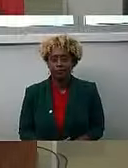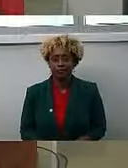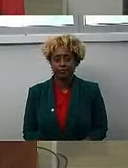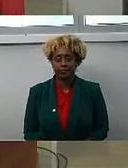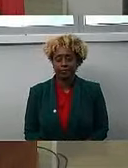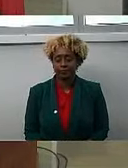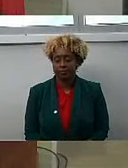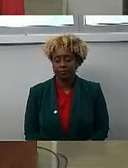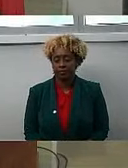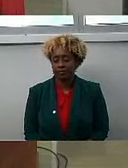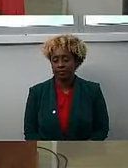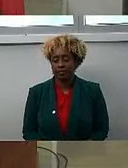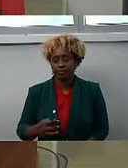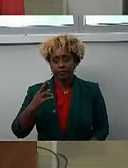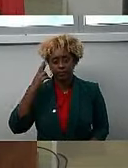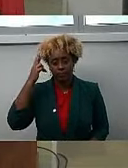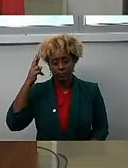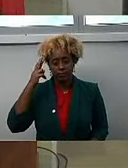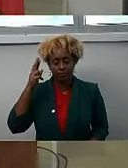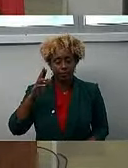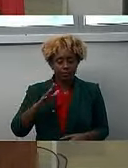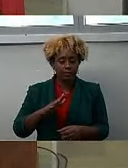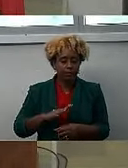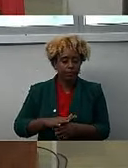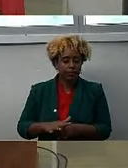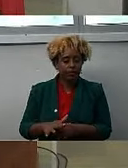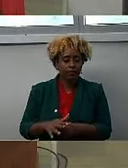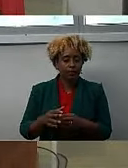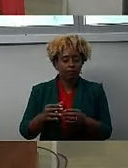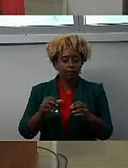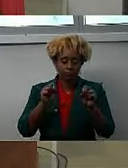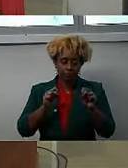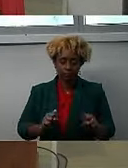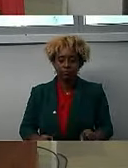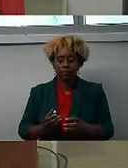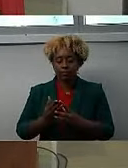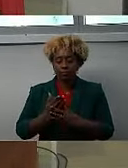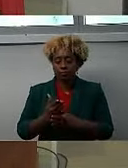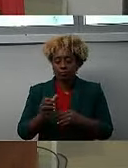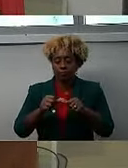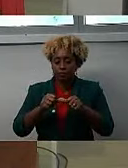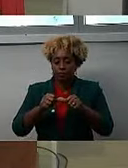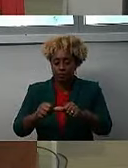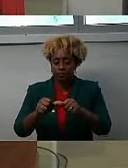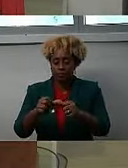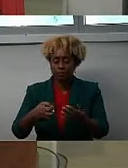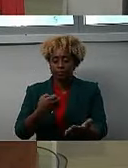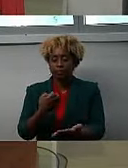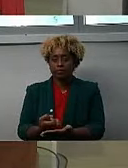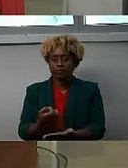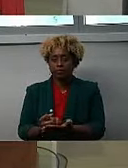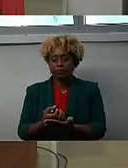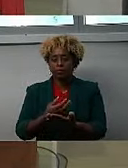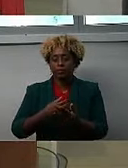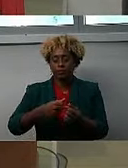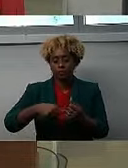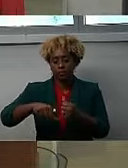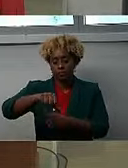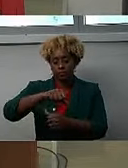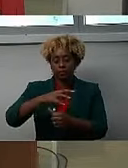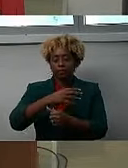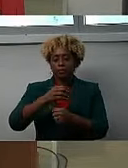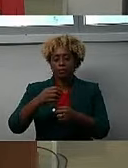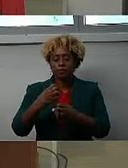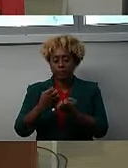and realizing its full potential through sustainable economic, social, and environmental